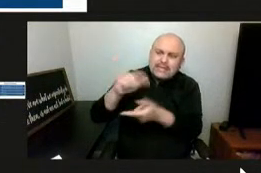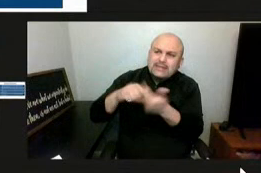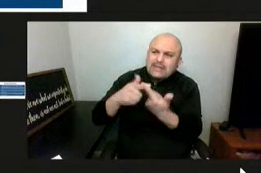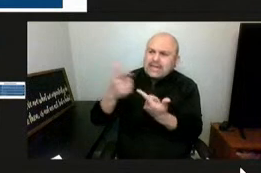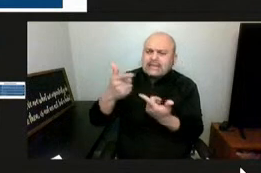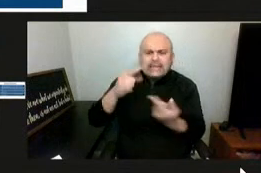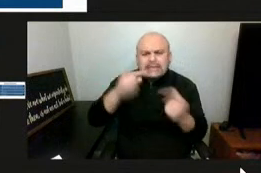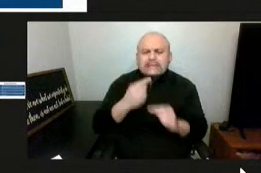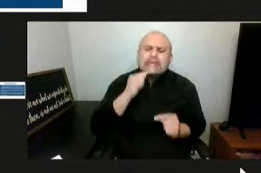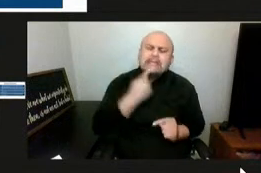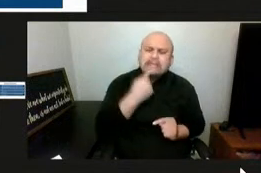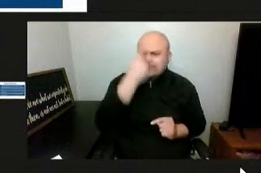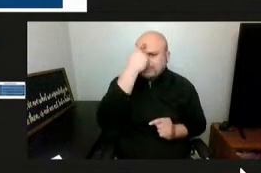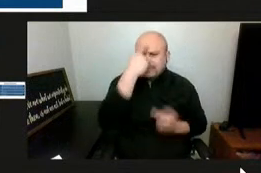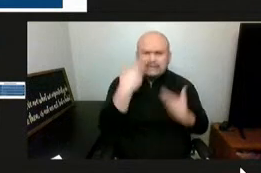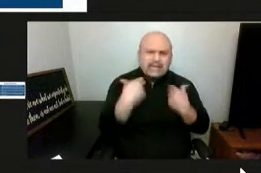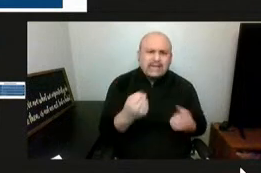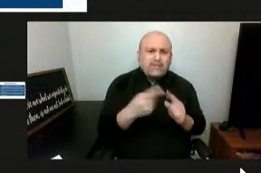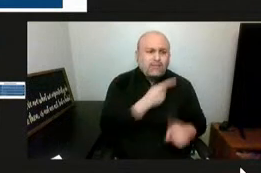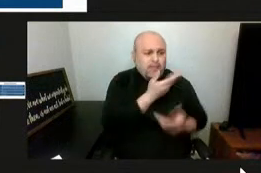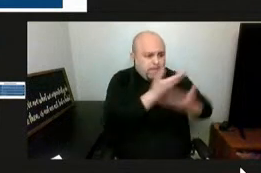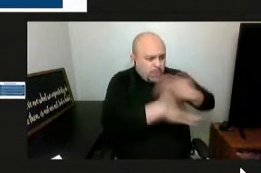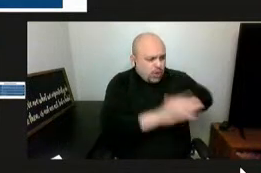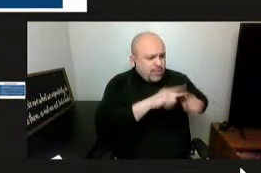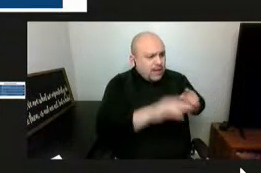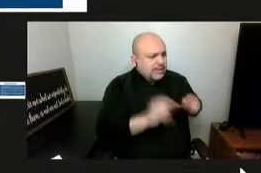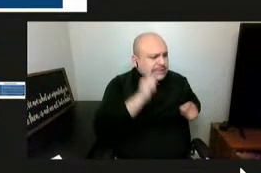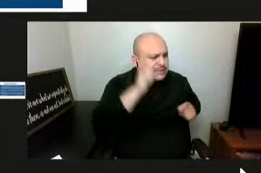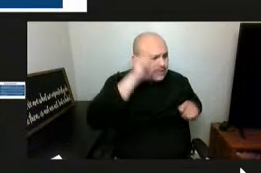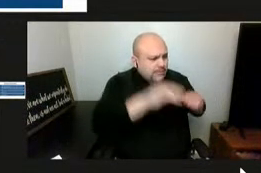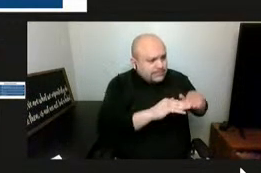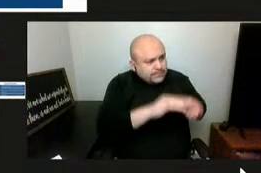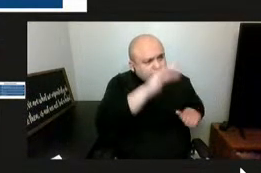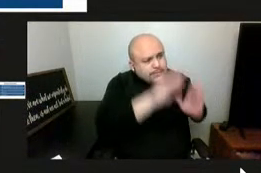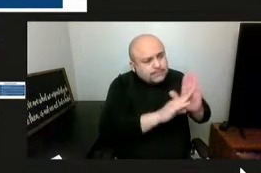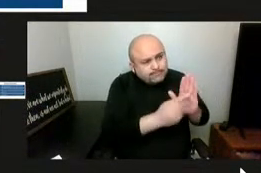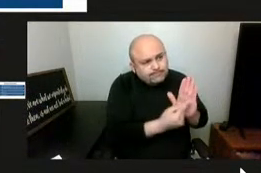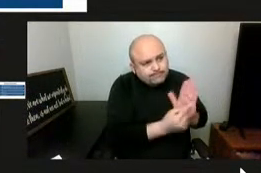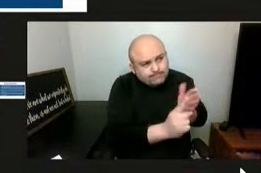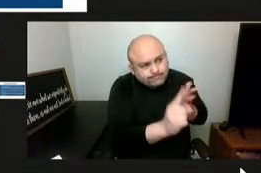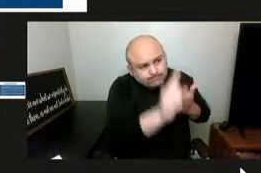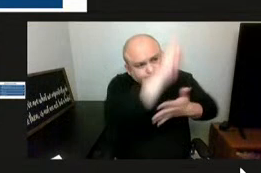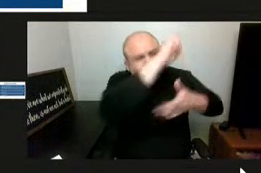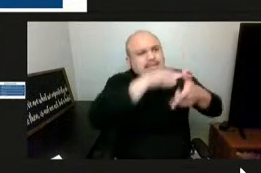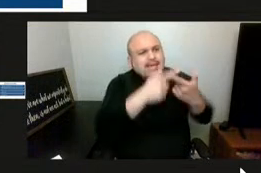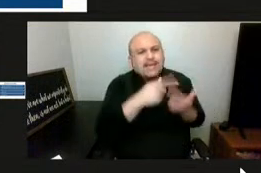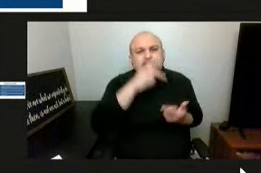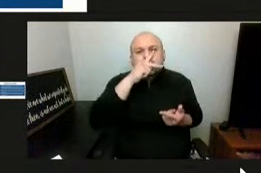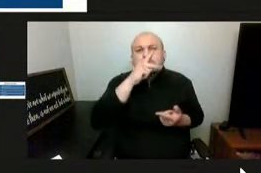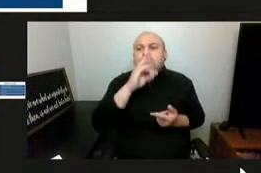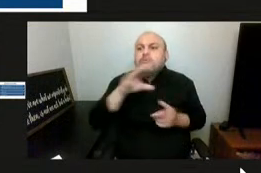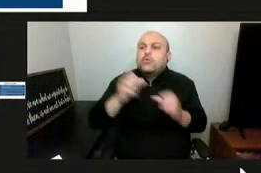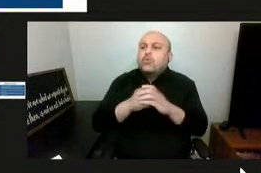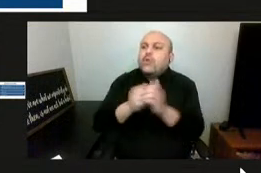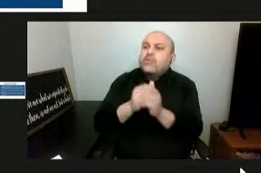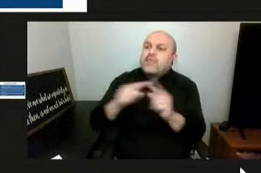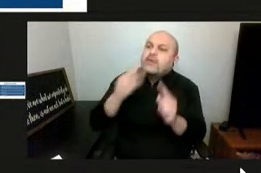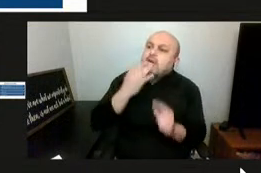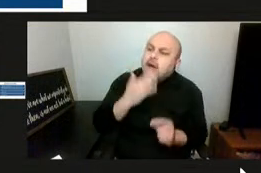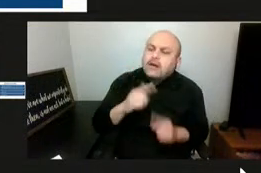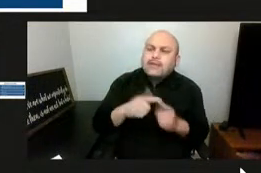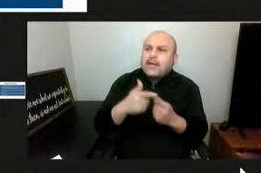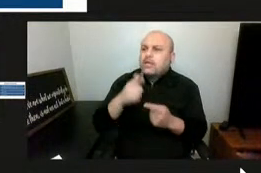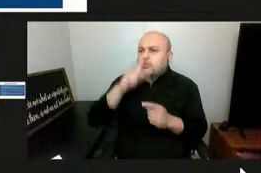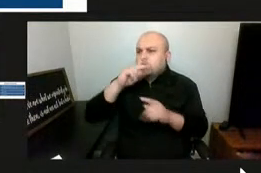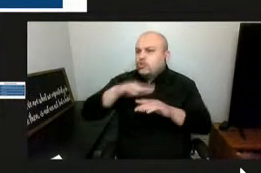children from birth through adolescence, and in particular for children of color. Children's distress, I want to call out,